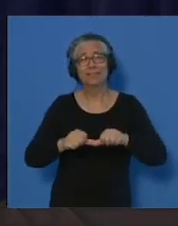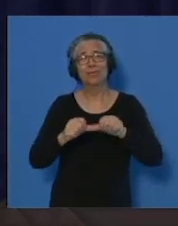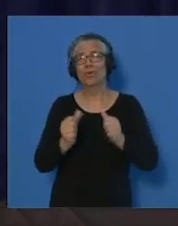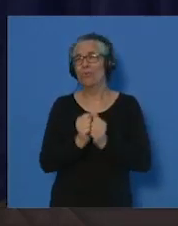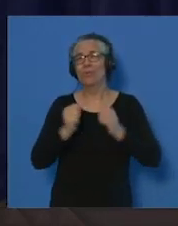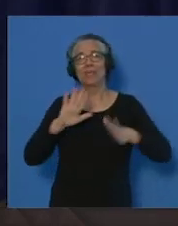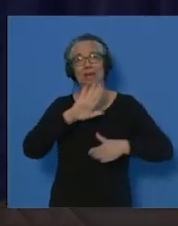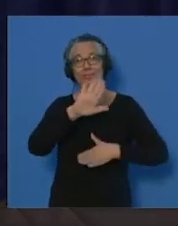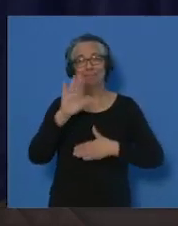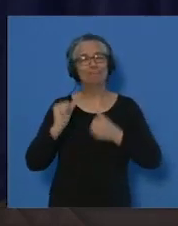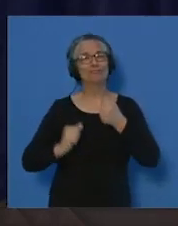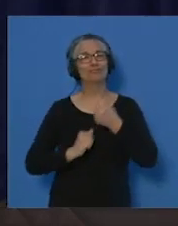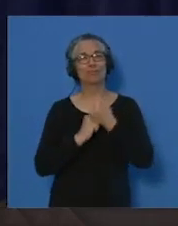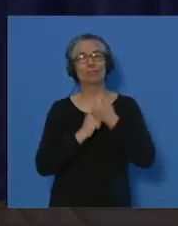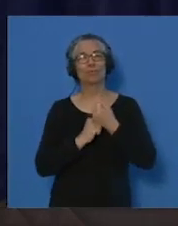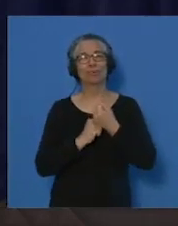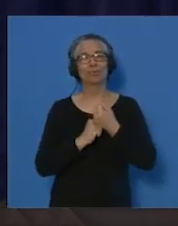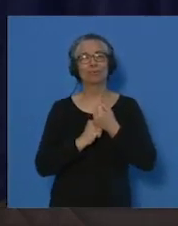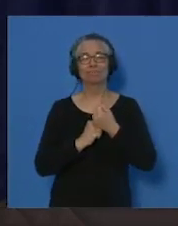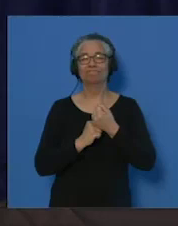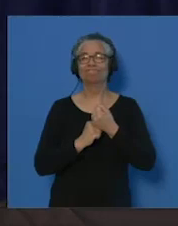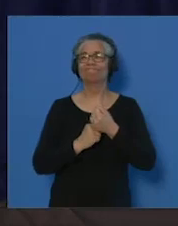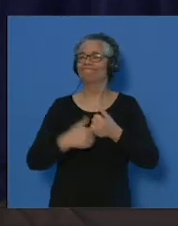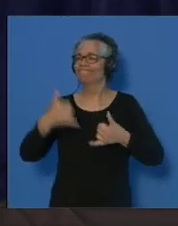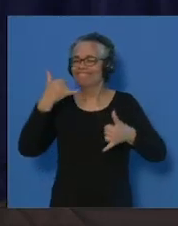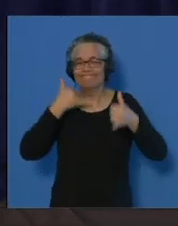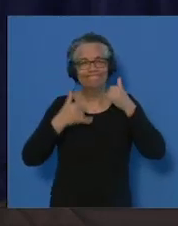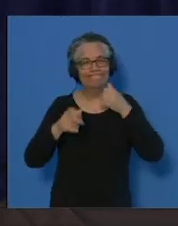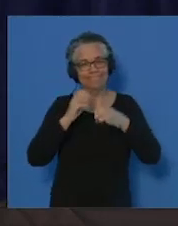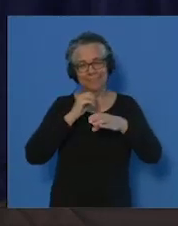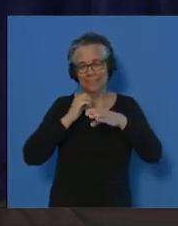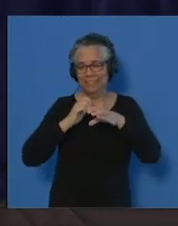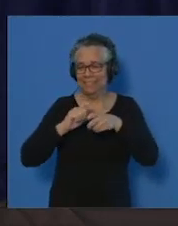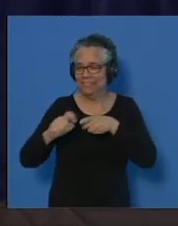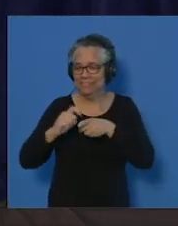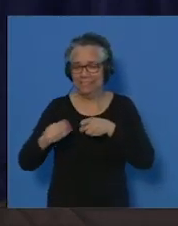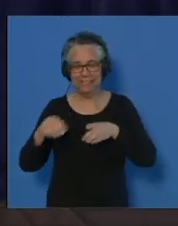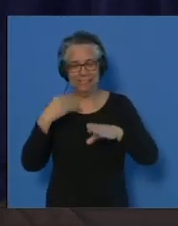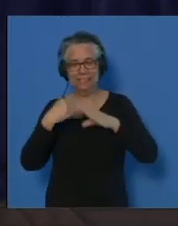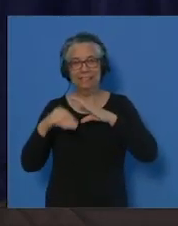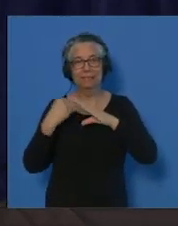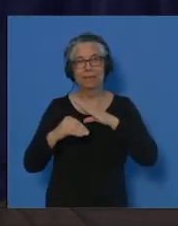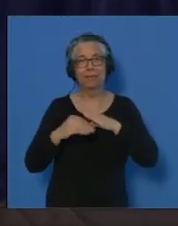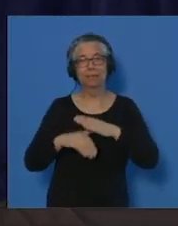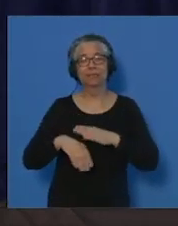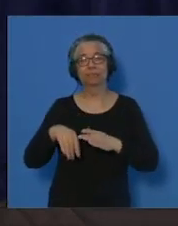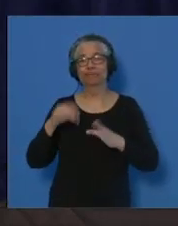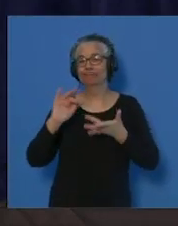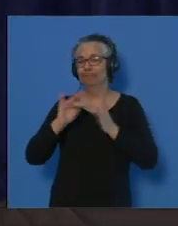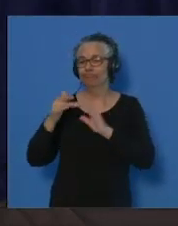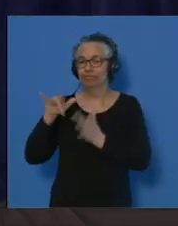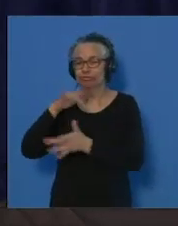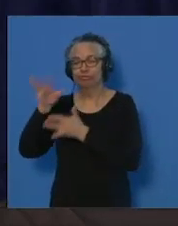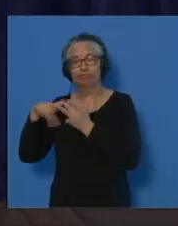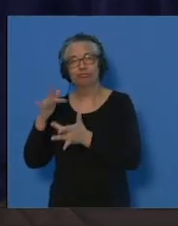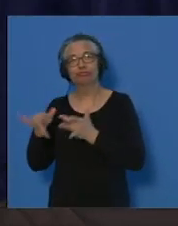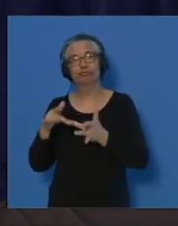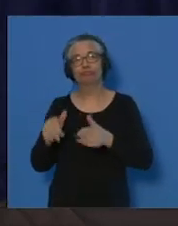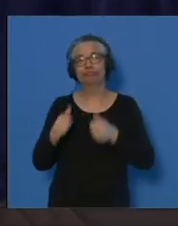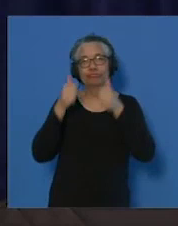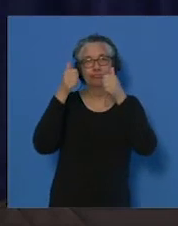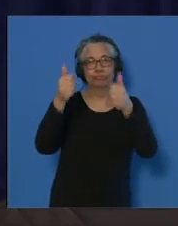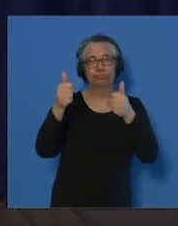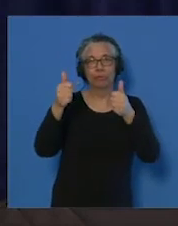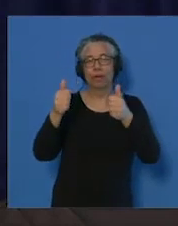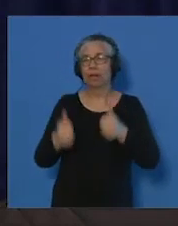without your supports. The calls, emails, social media posts, and messages of support,